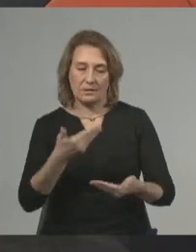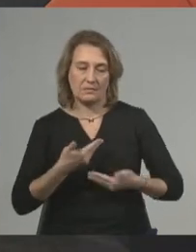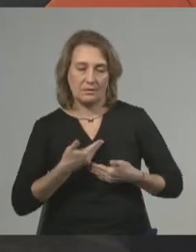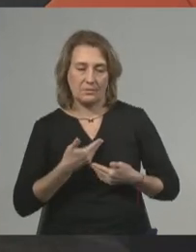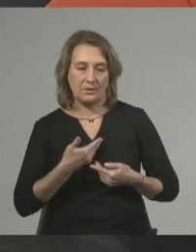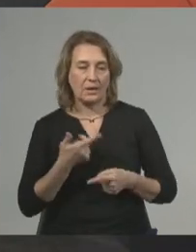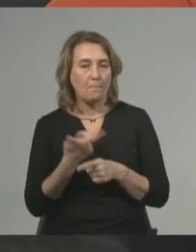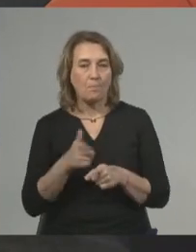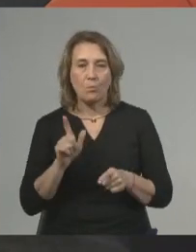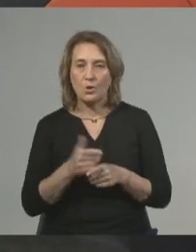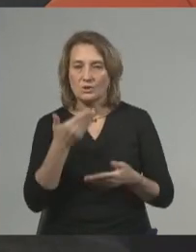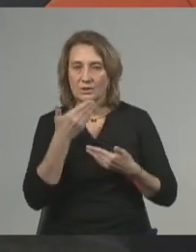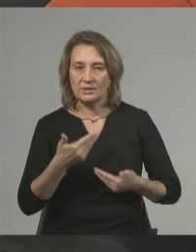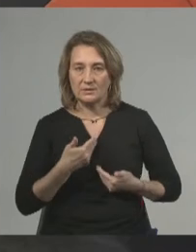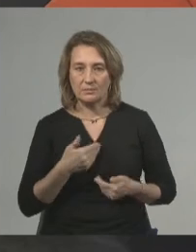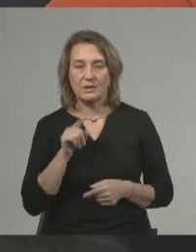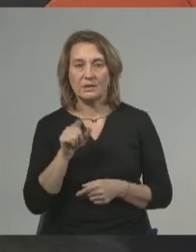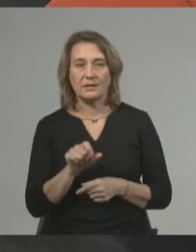very soon